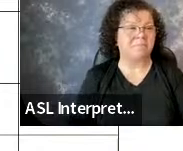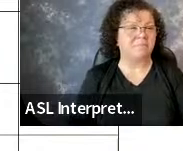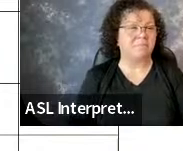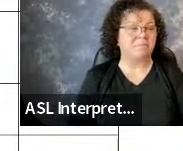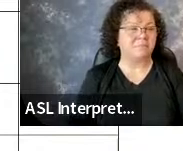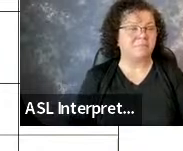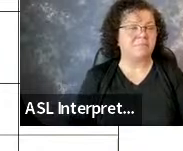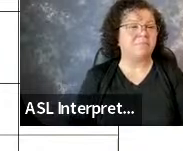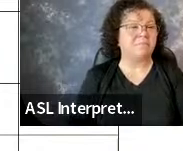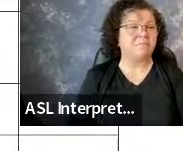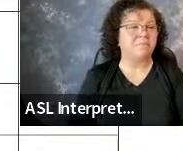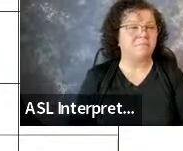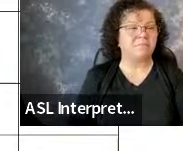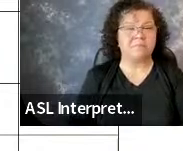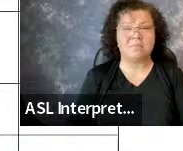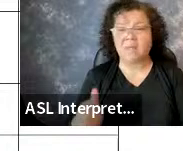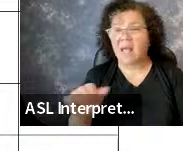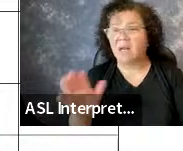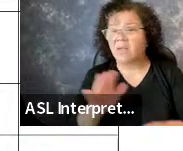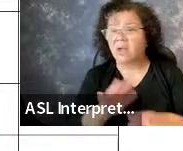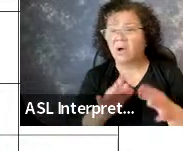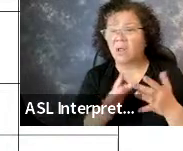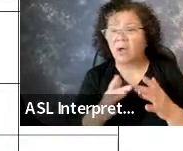Anything else online?